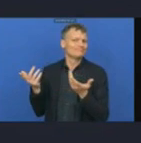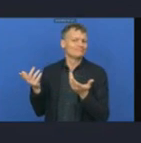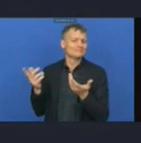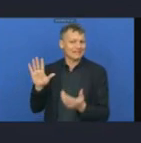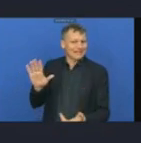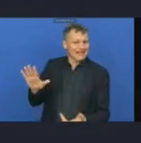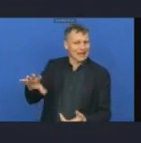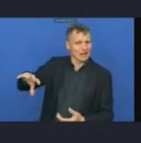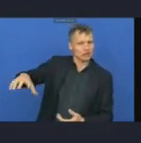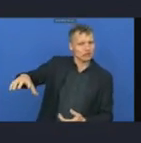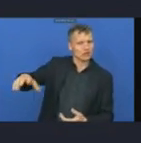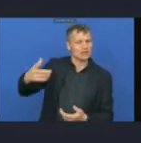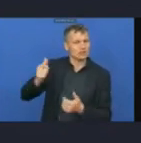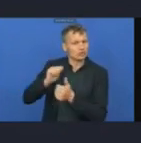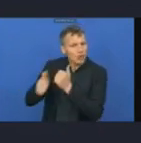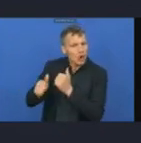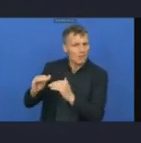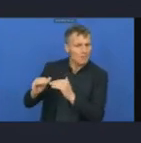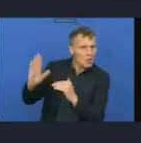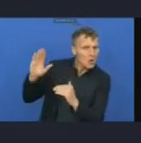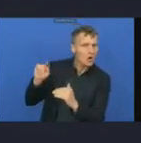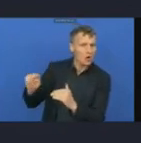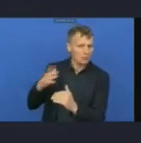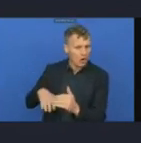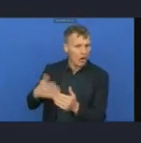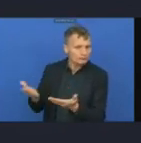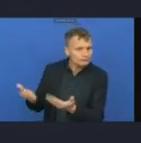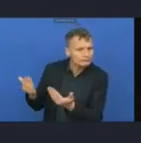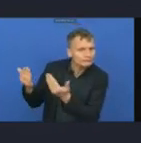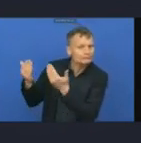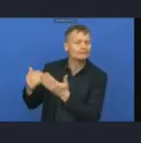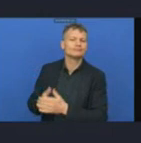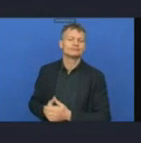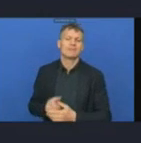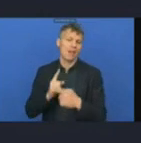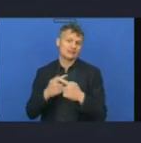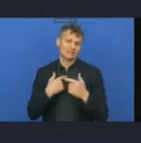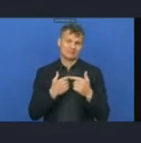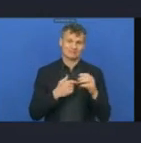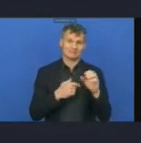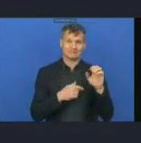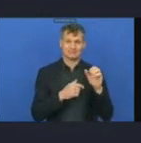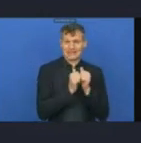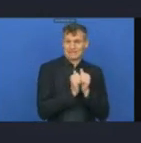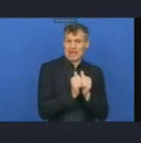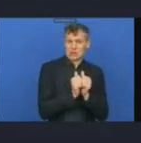to encourage the practice of sport, and bring all the values that sport can bring